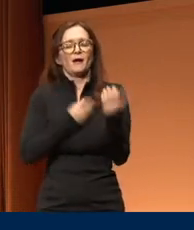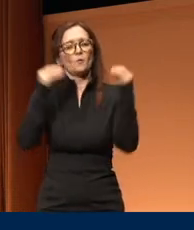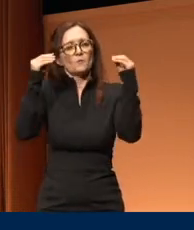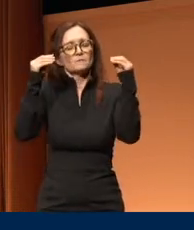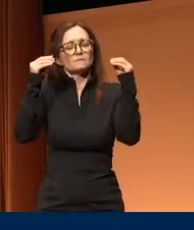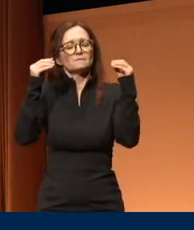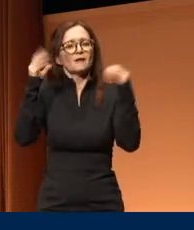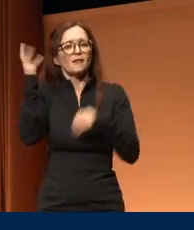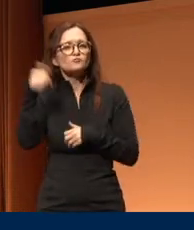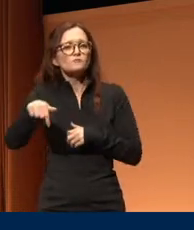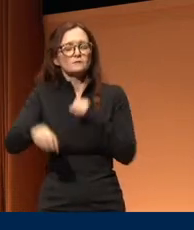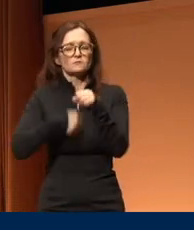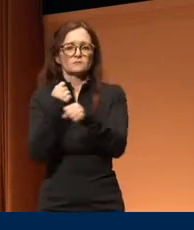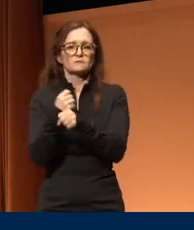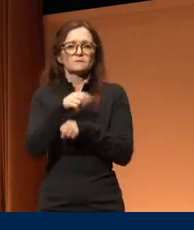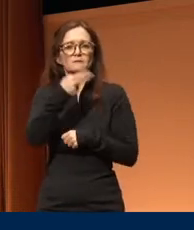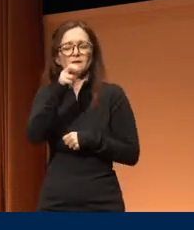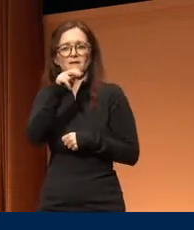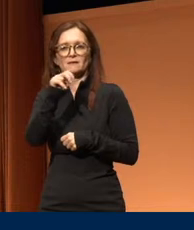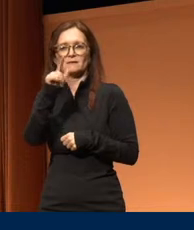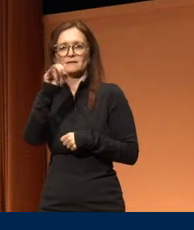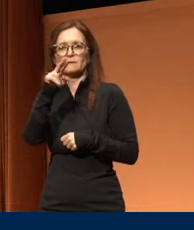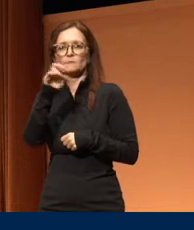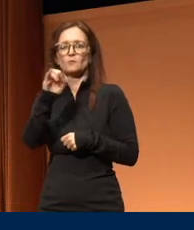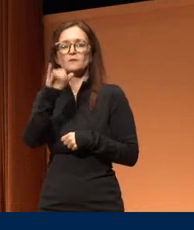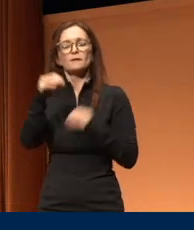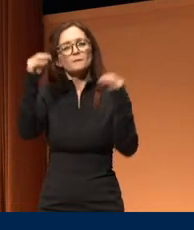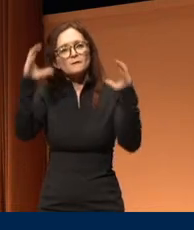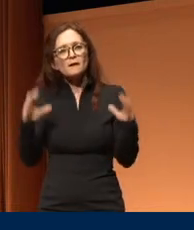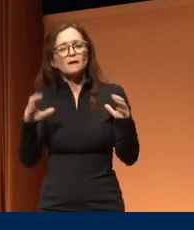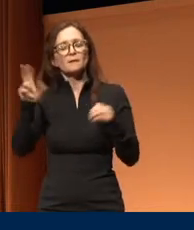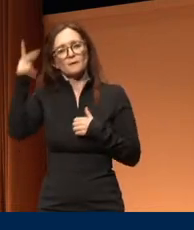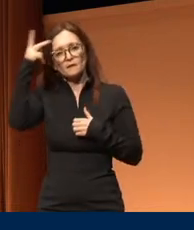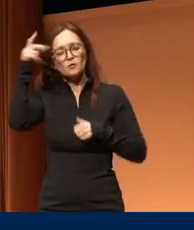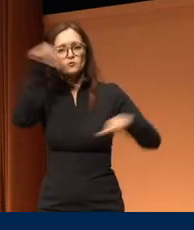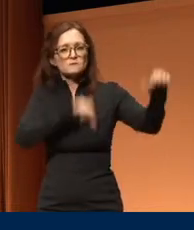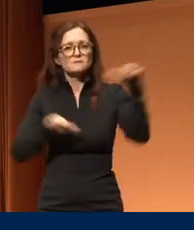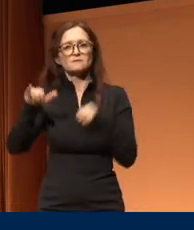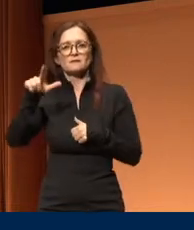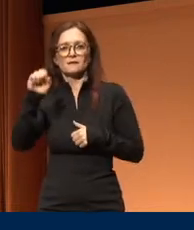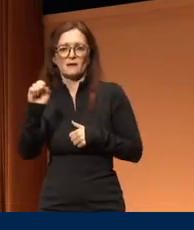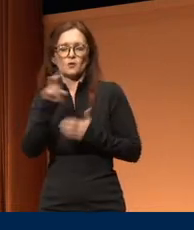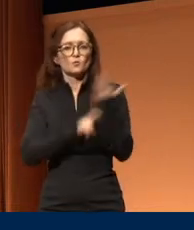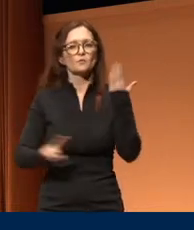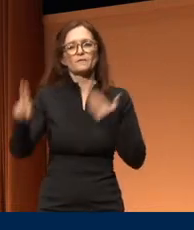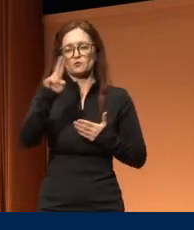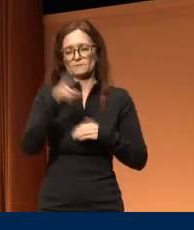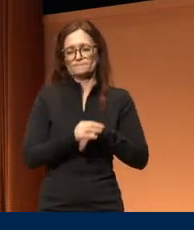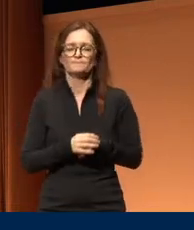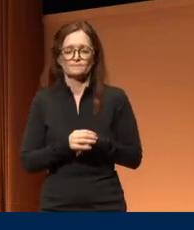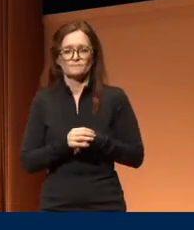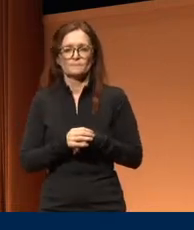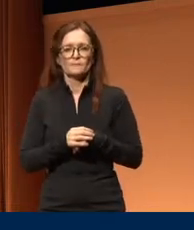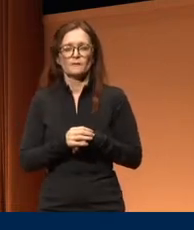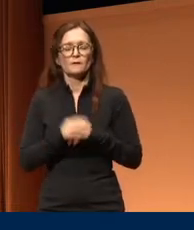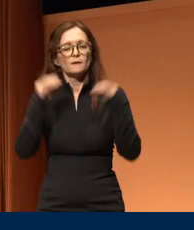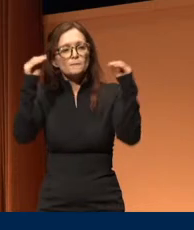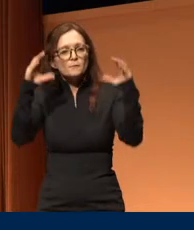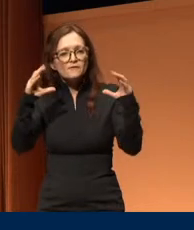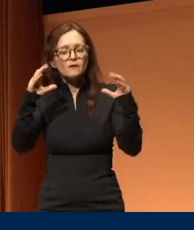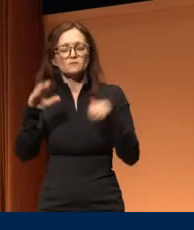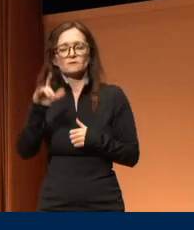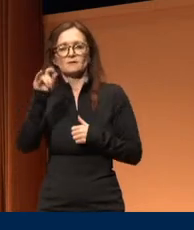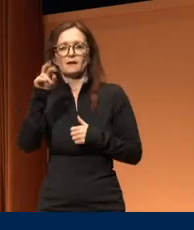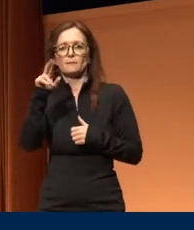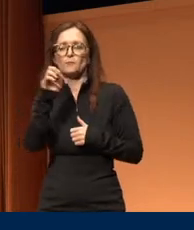this year, Hélène Lendemore, Professor of Political Science at Yale University. Professor Lendemore